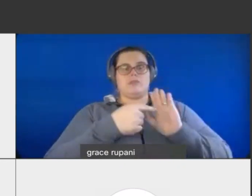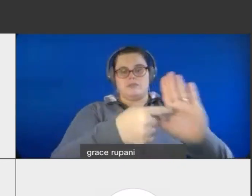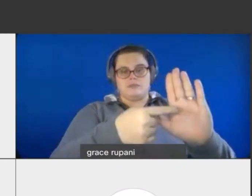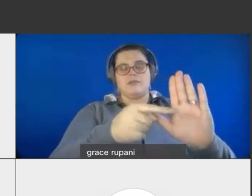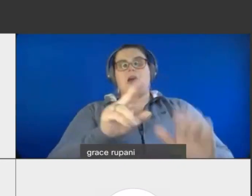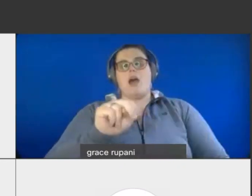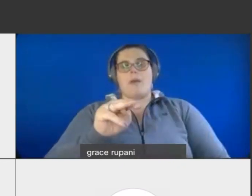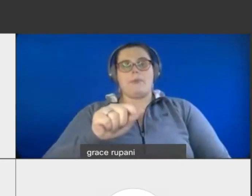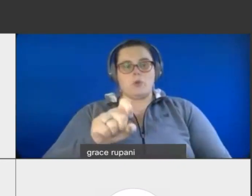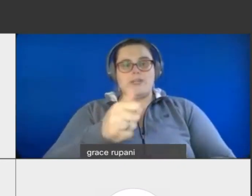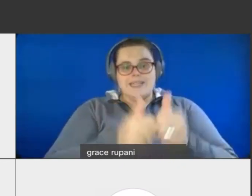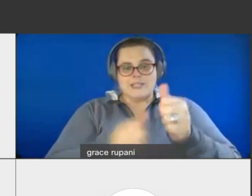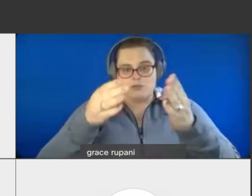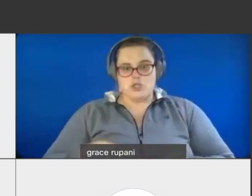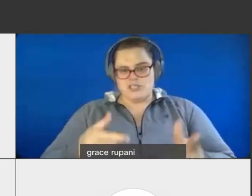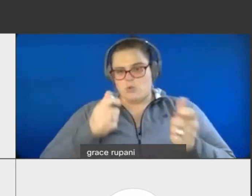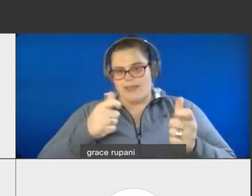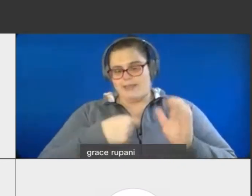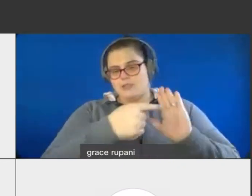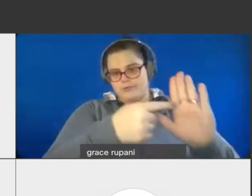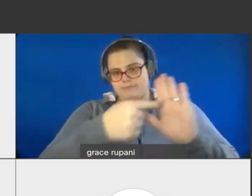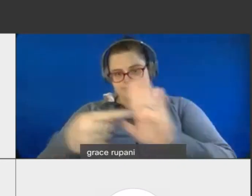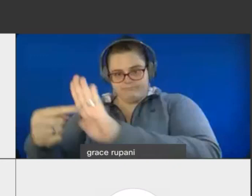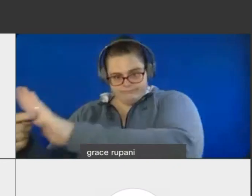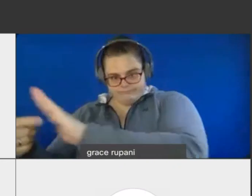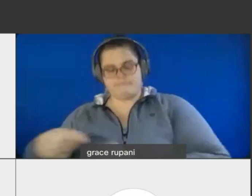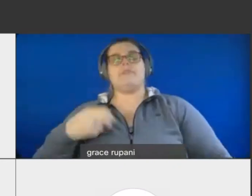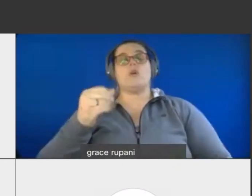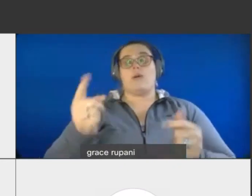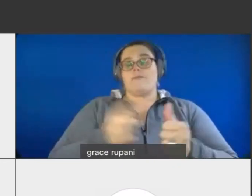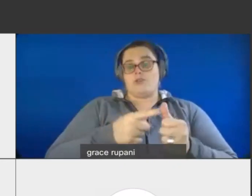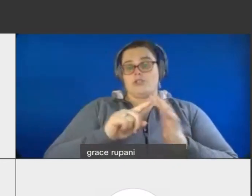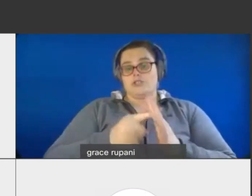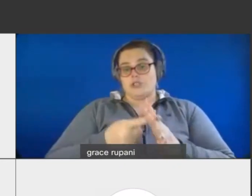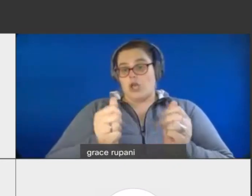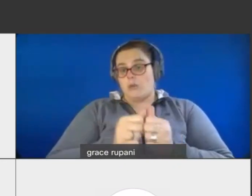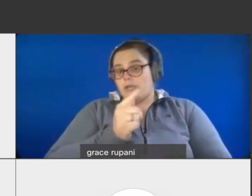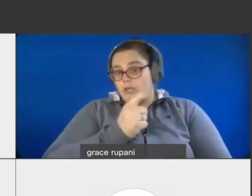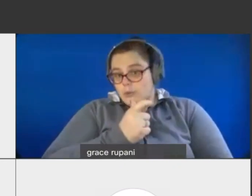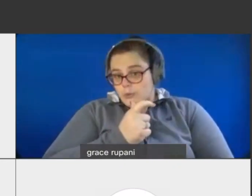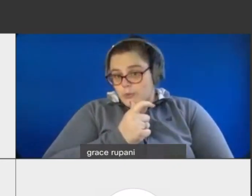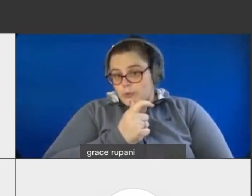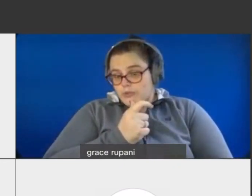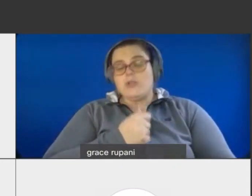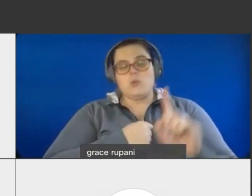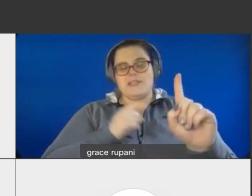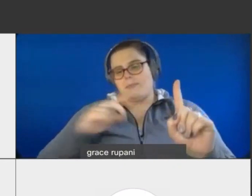quickly. So we're going to start first with, give me 1 second. Let me just share my screen here.